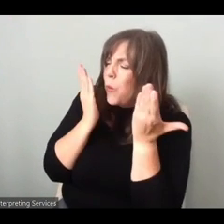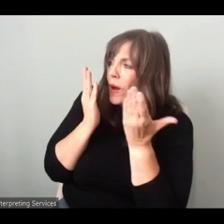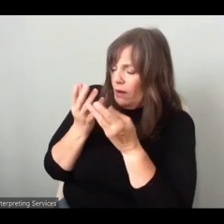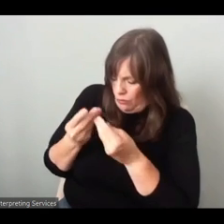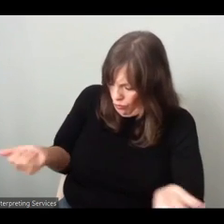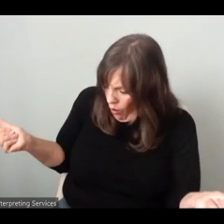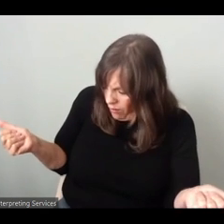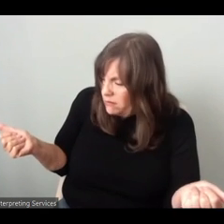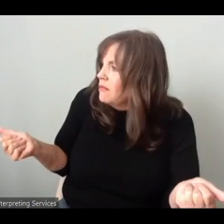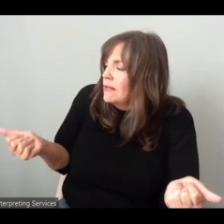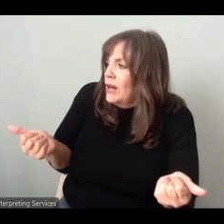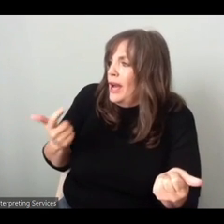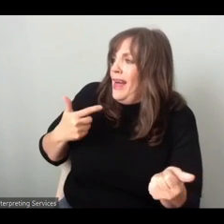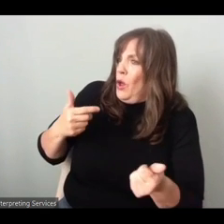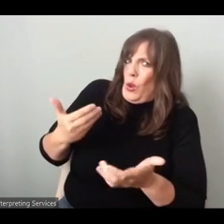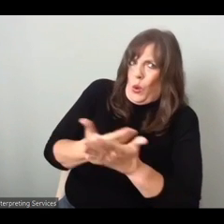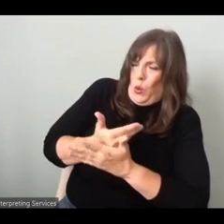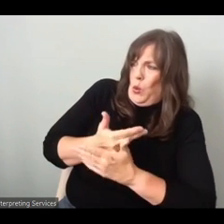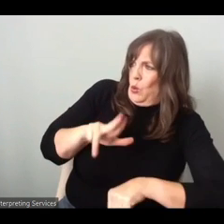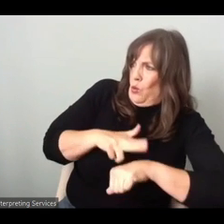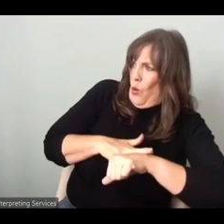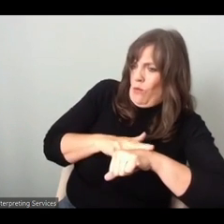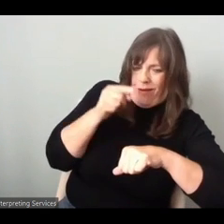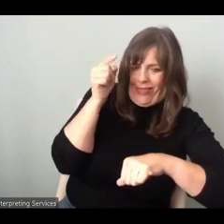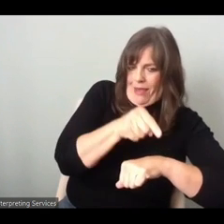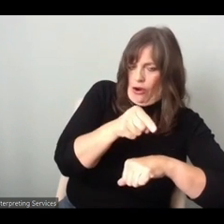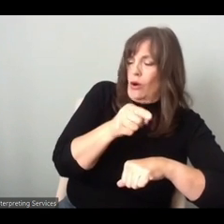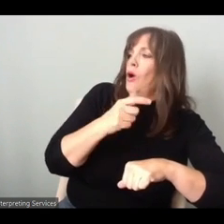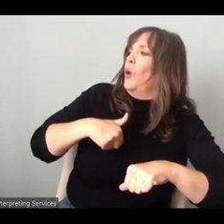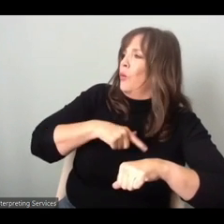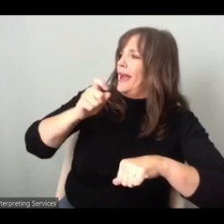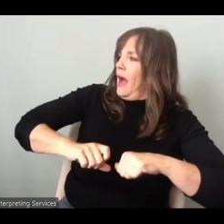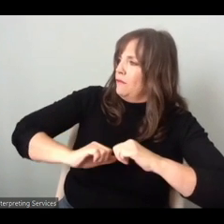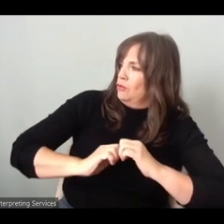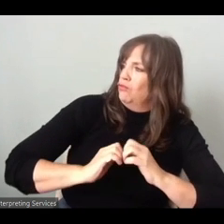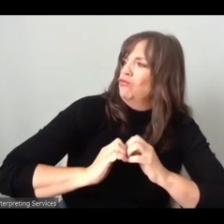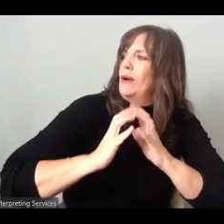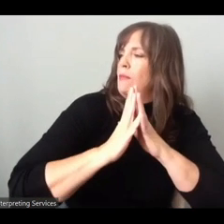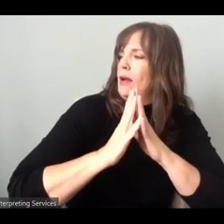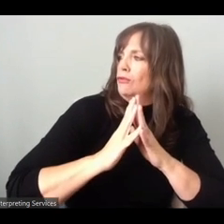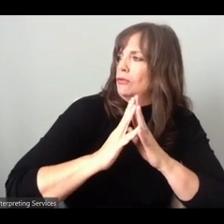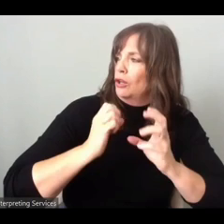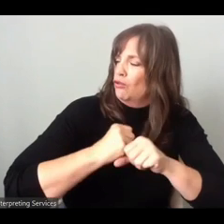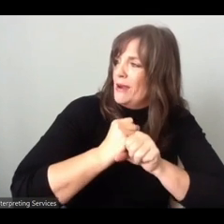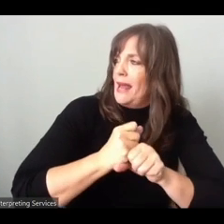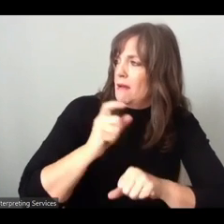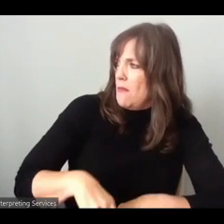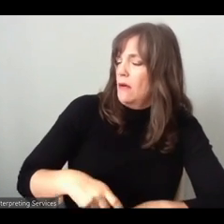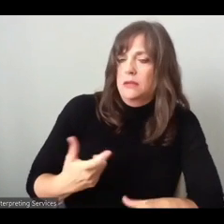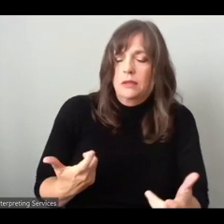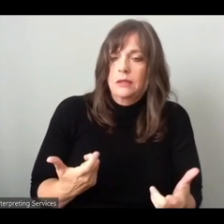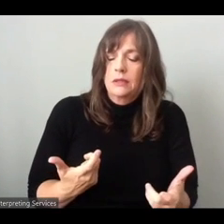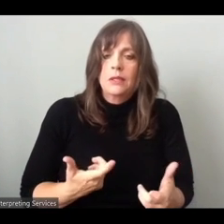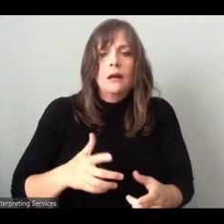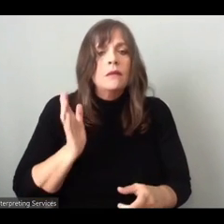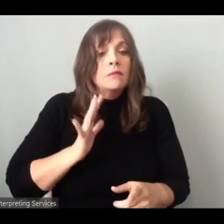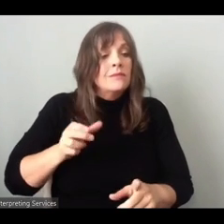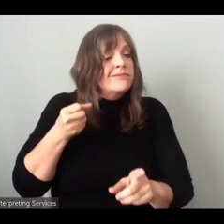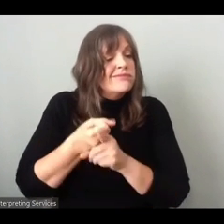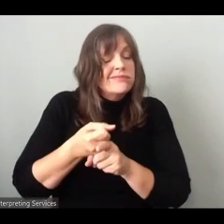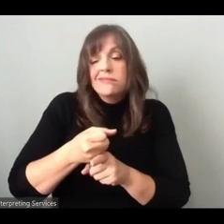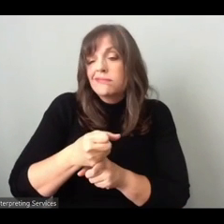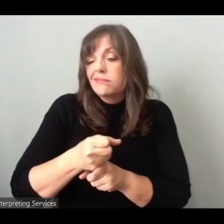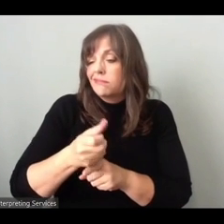get to build and create that. In 1971, the city of Seattle suffered the worst recession in its history. Boeing, the